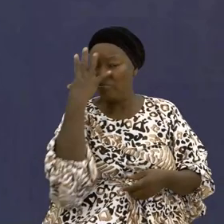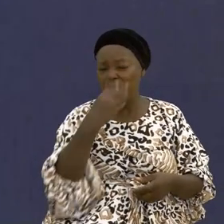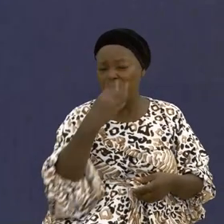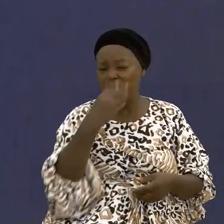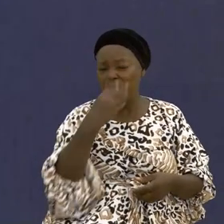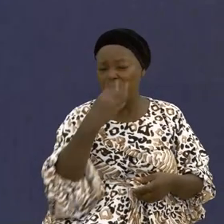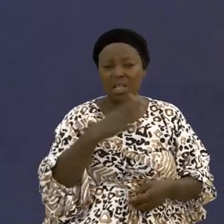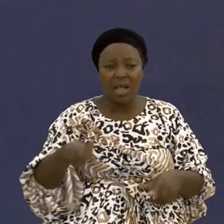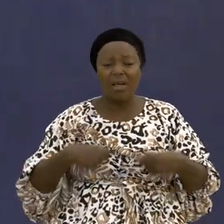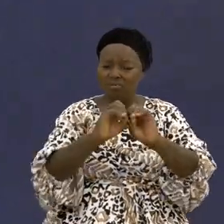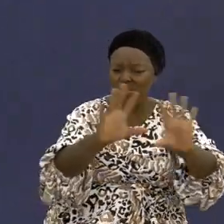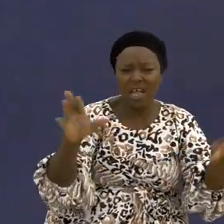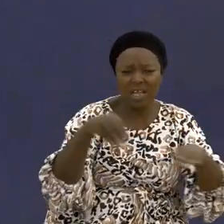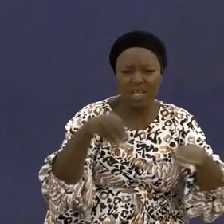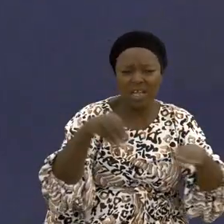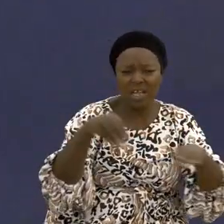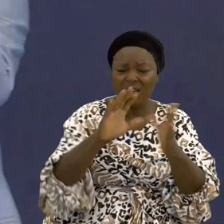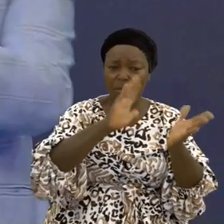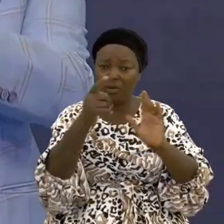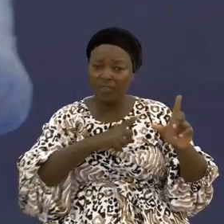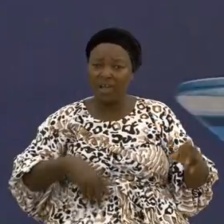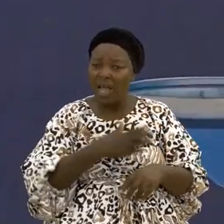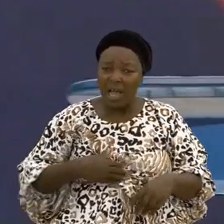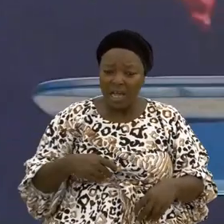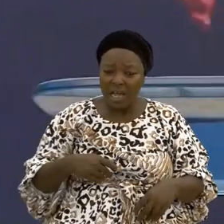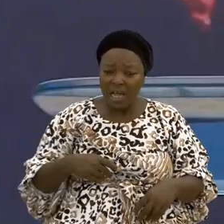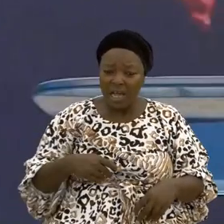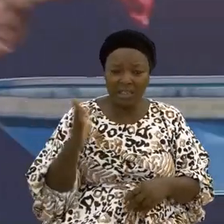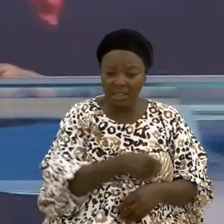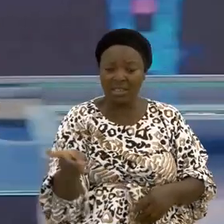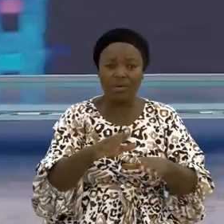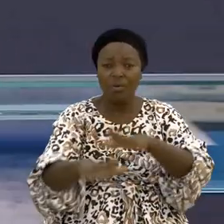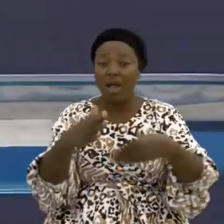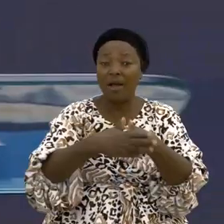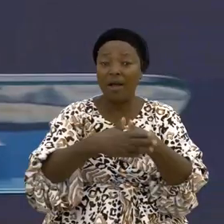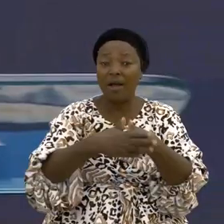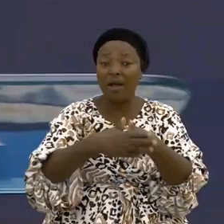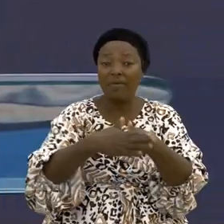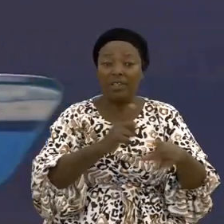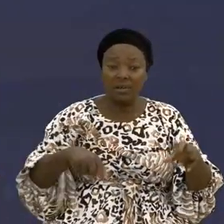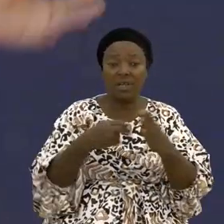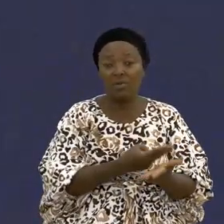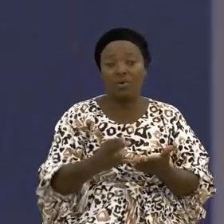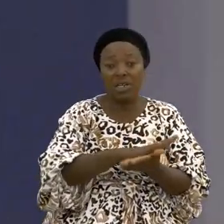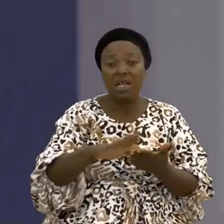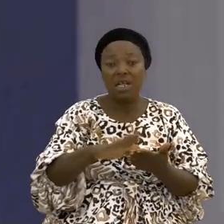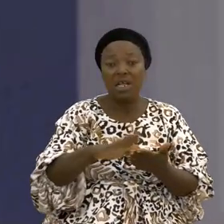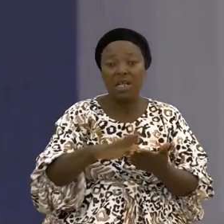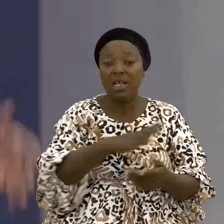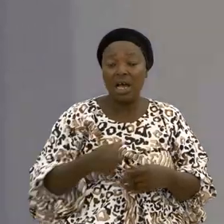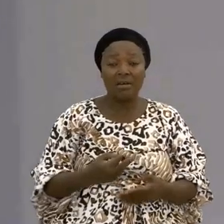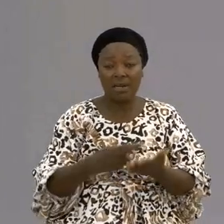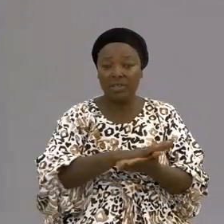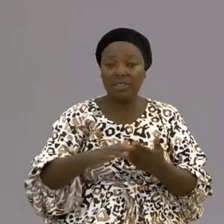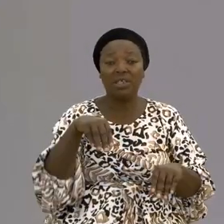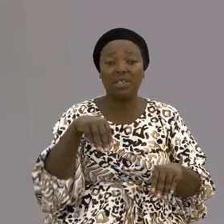in the presence of the Lord. And they walked after the Lord in holiness and righteousness all the days of